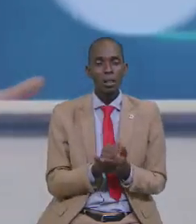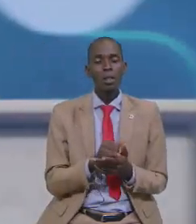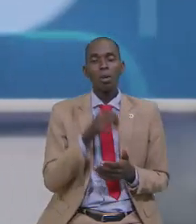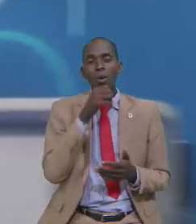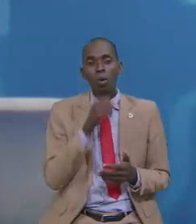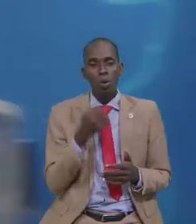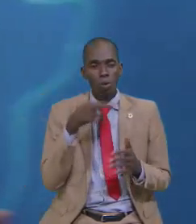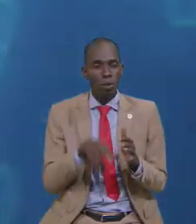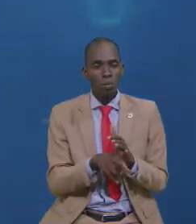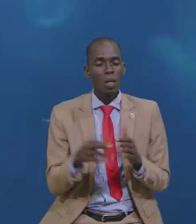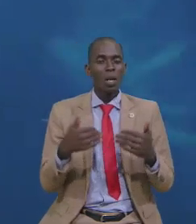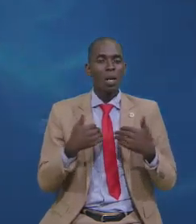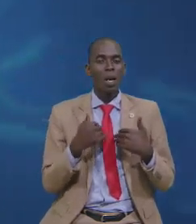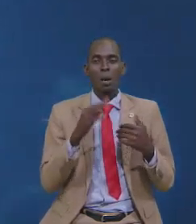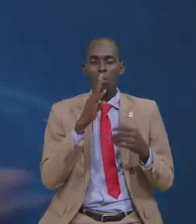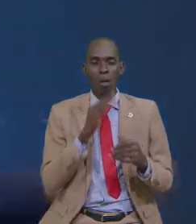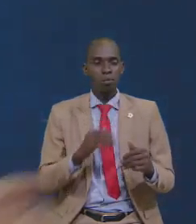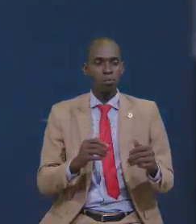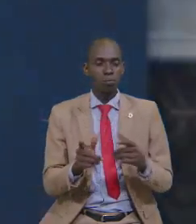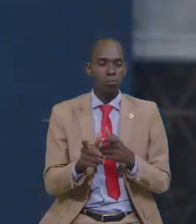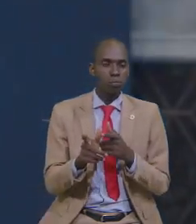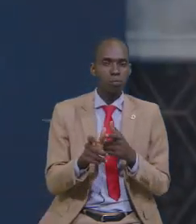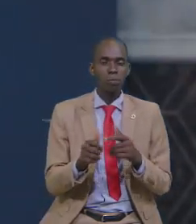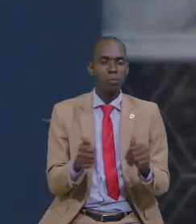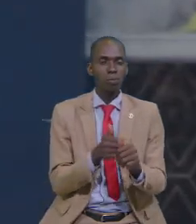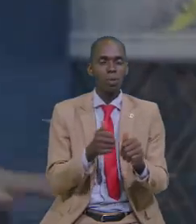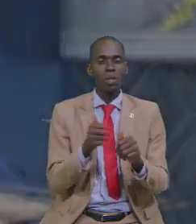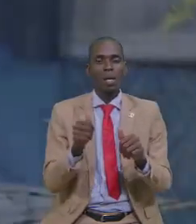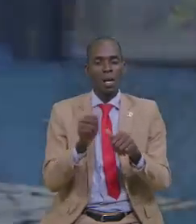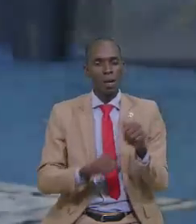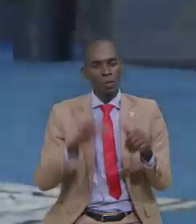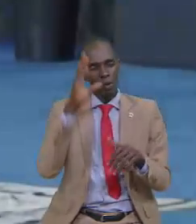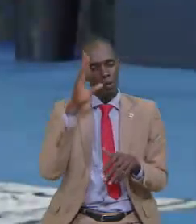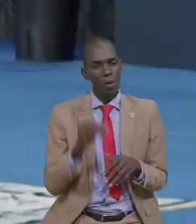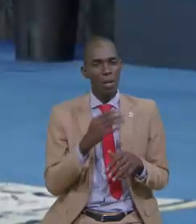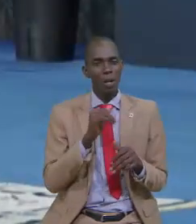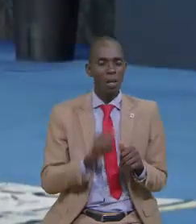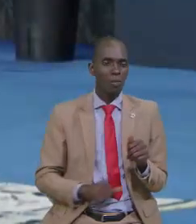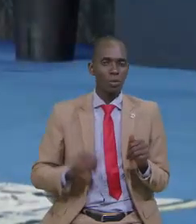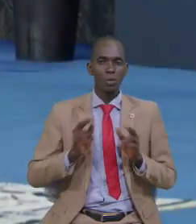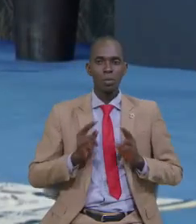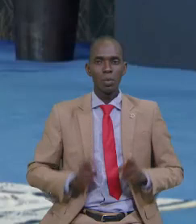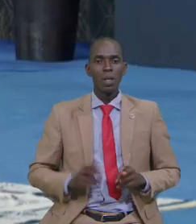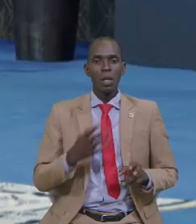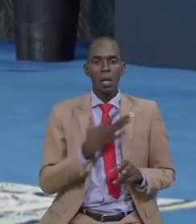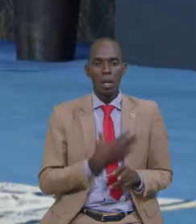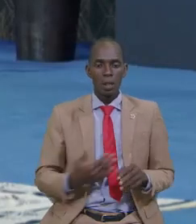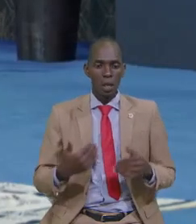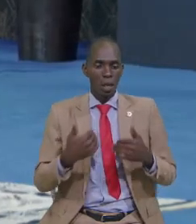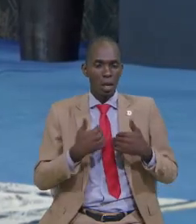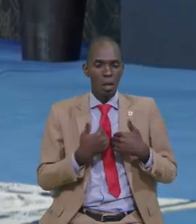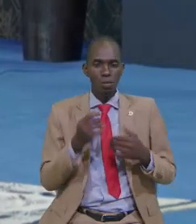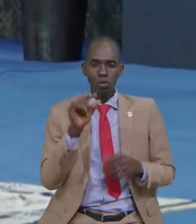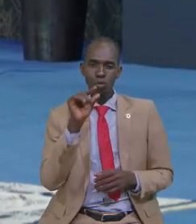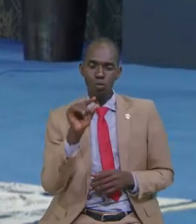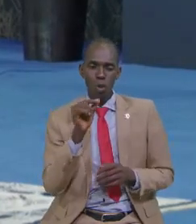pursuing every man, every woman. And he has small serpents that will